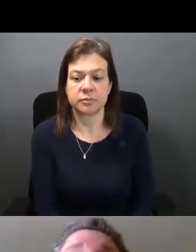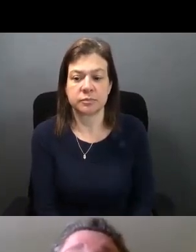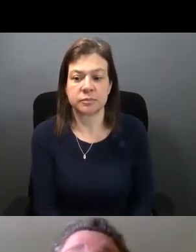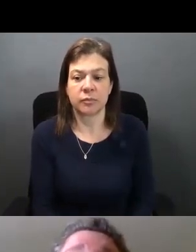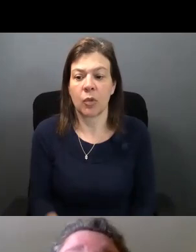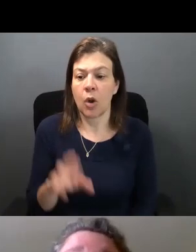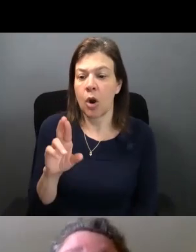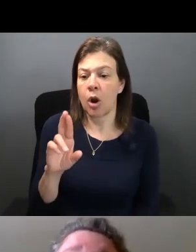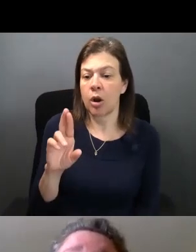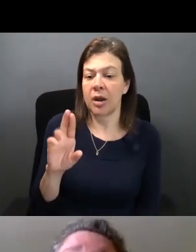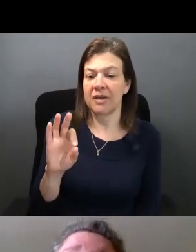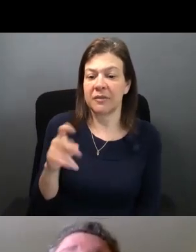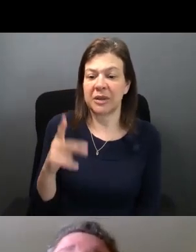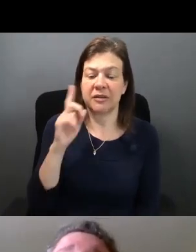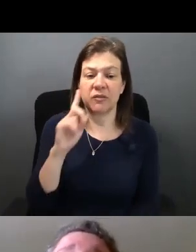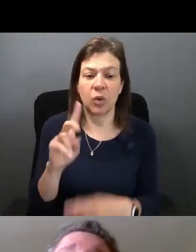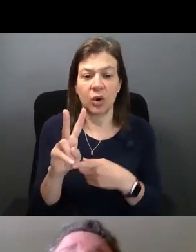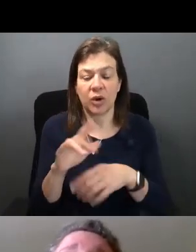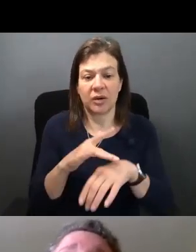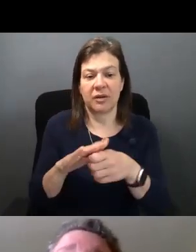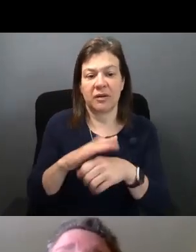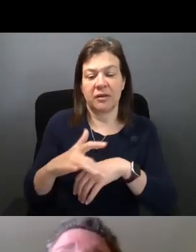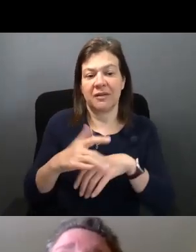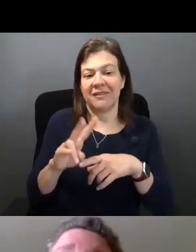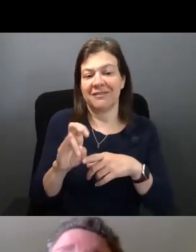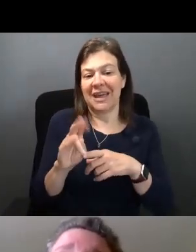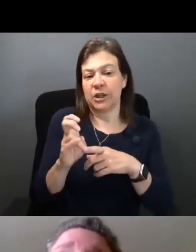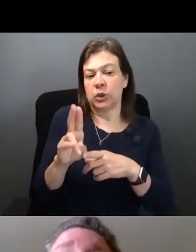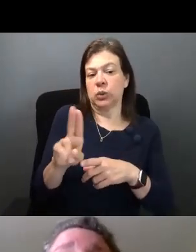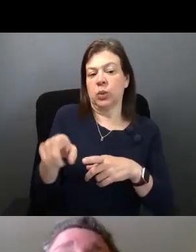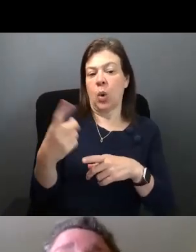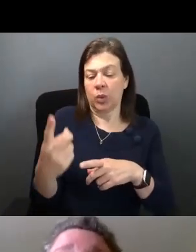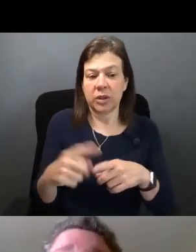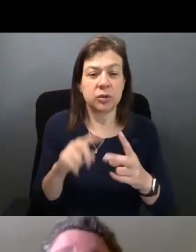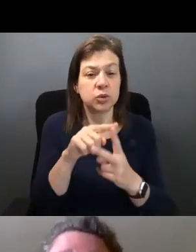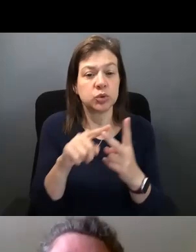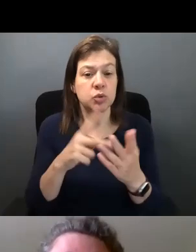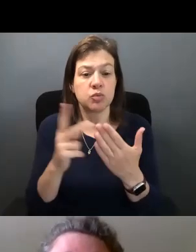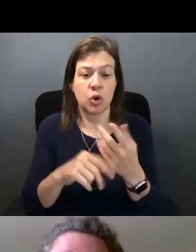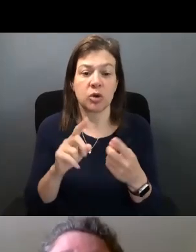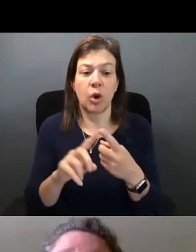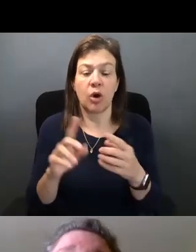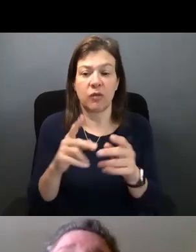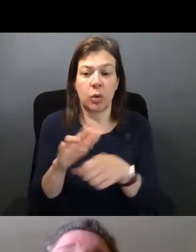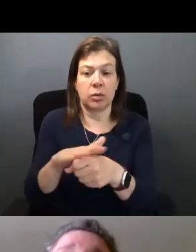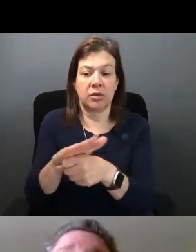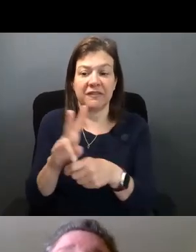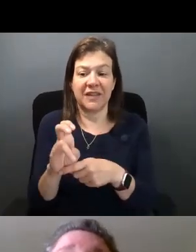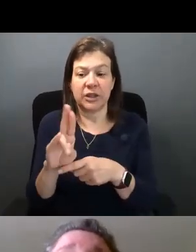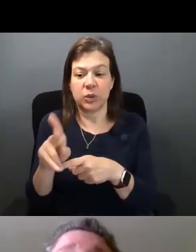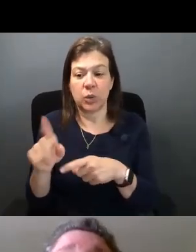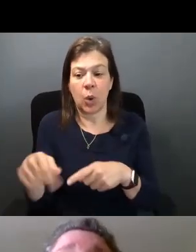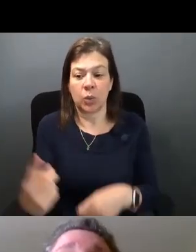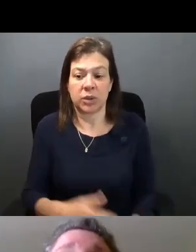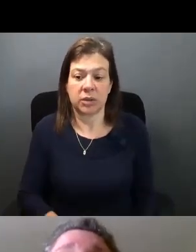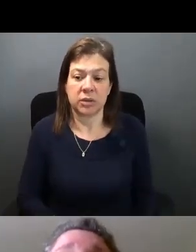RFPs for venues only. 2 of the VSA programs are for venues only. For the